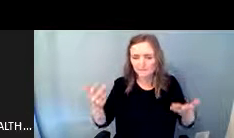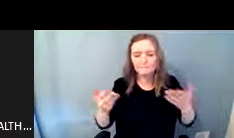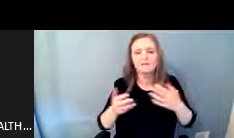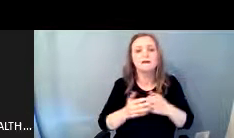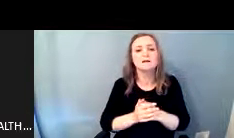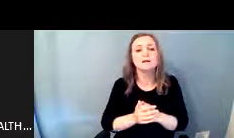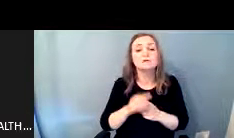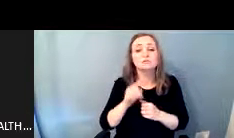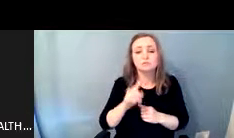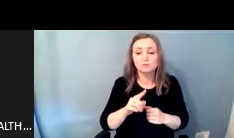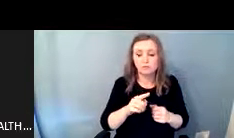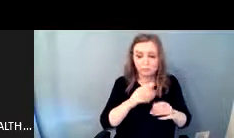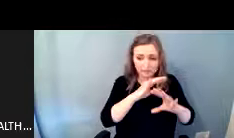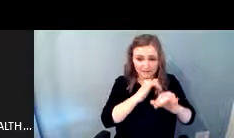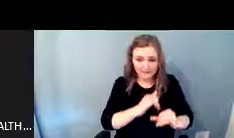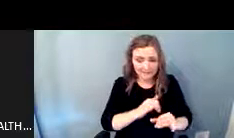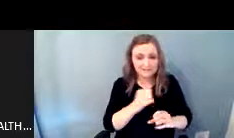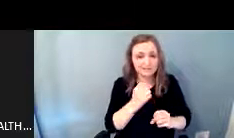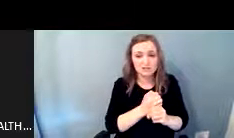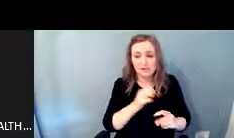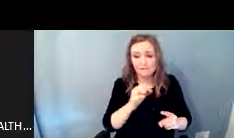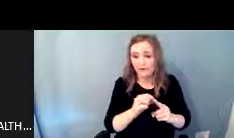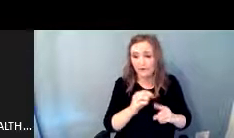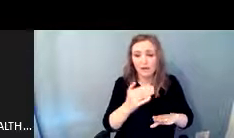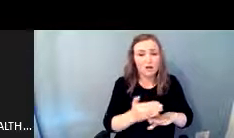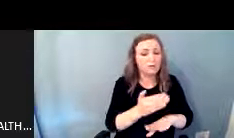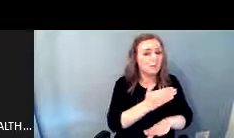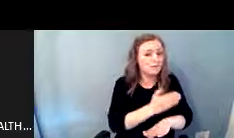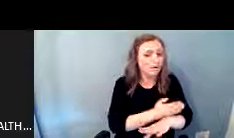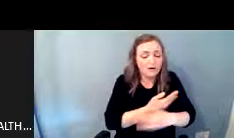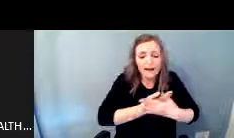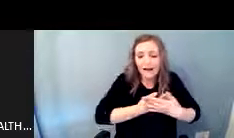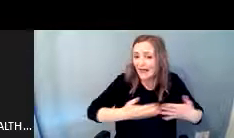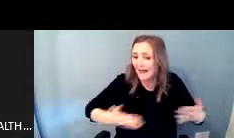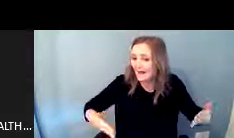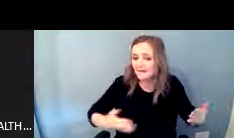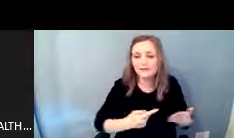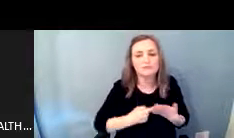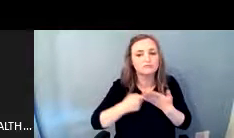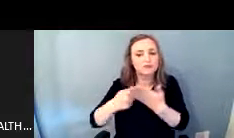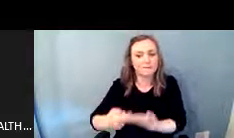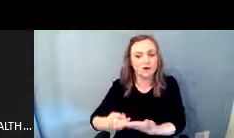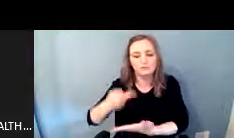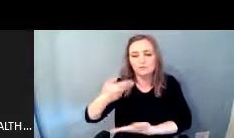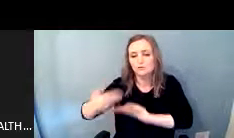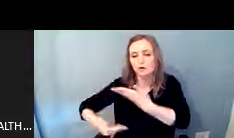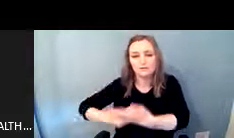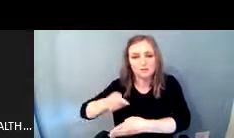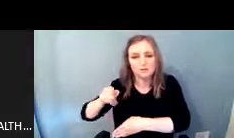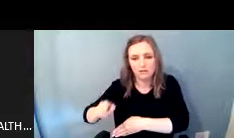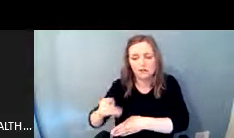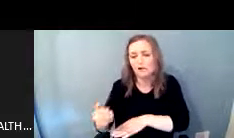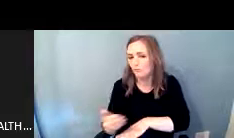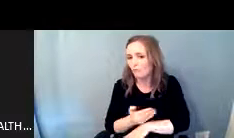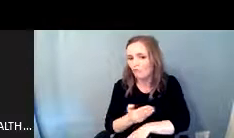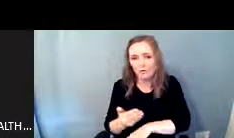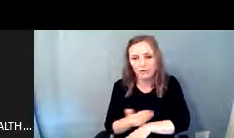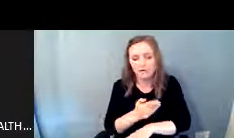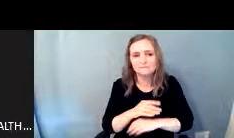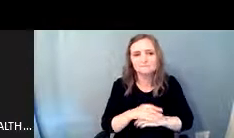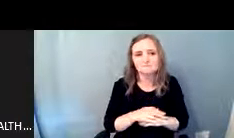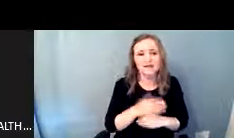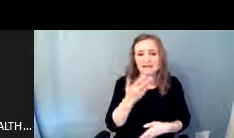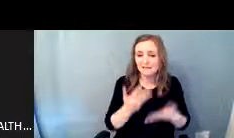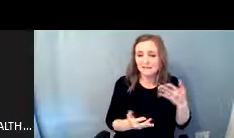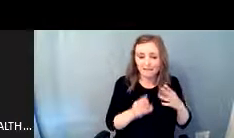general practice upfront before any discussions about a referral onto colorectal clinic, and depending on the level of that